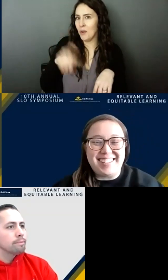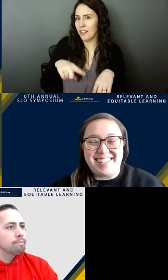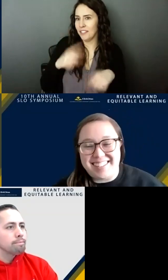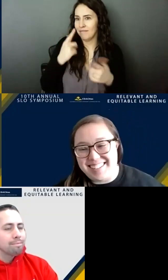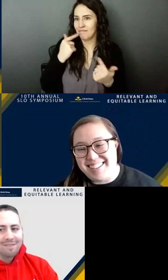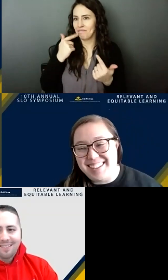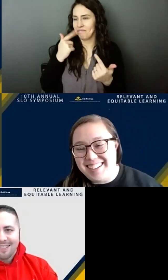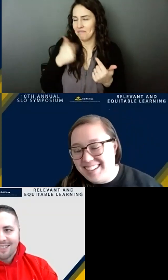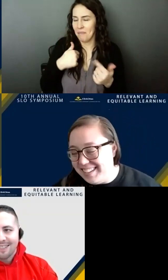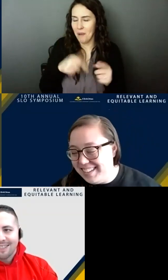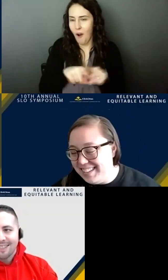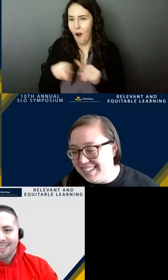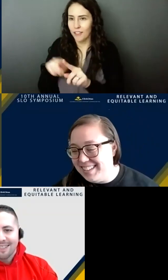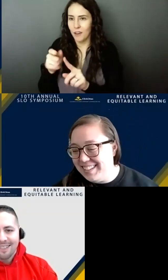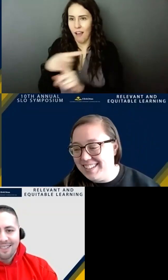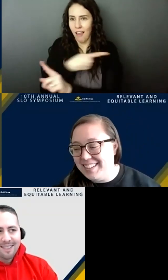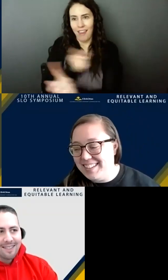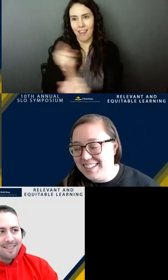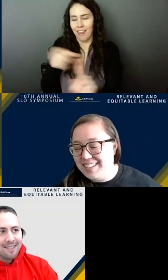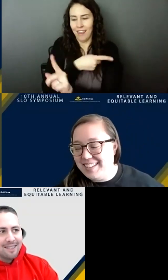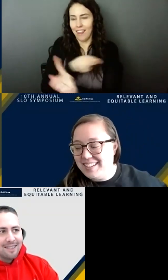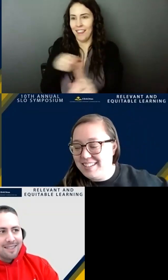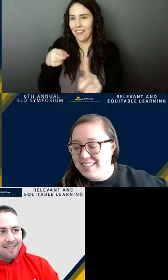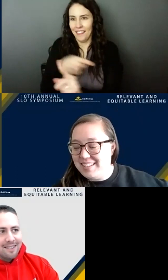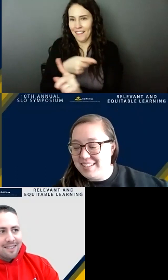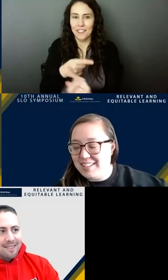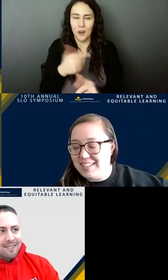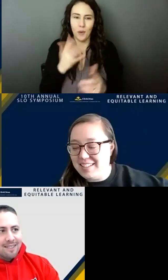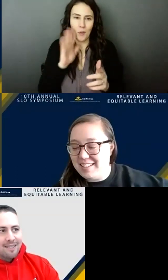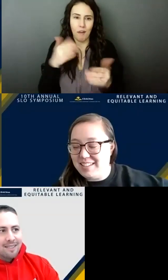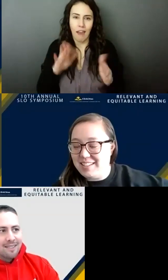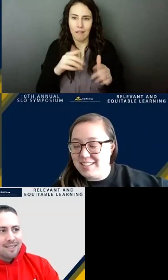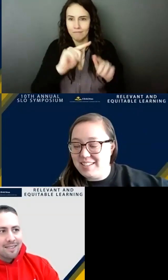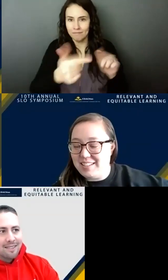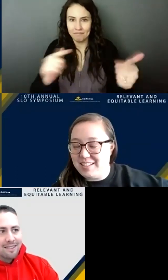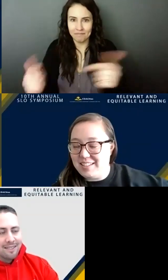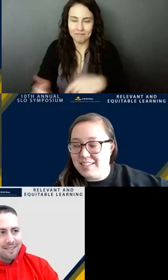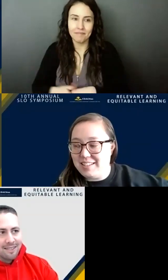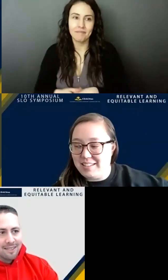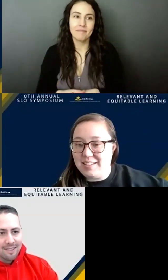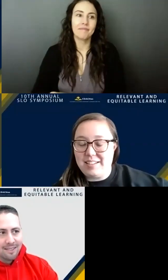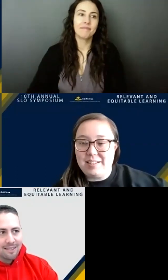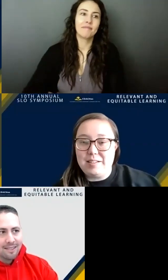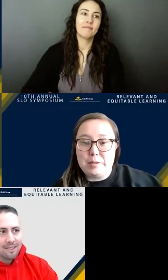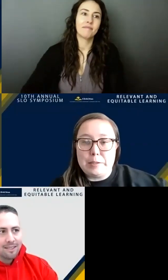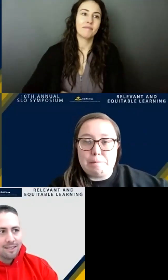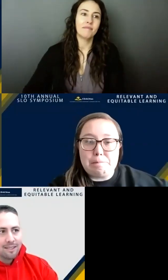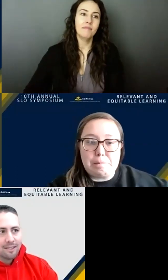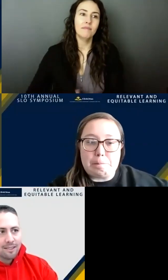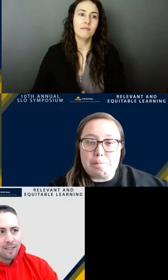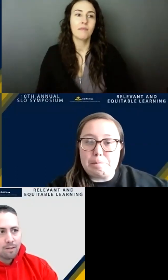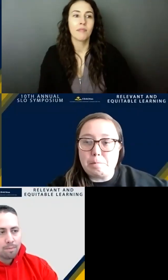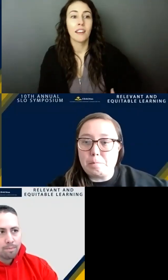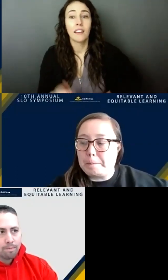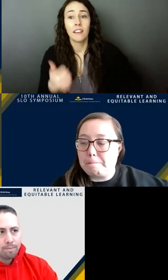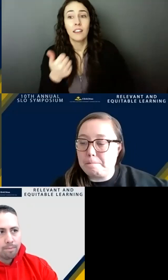but also went down a tangent of some other things. So I'll let some other folks respond. No, you did a wonderful job, Dr. Levy. Anyone else we would like to